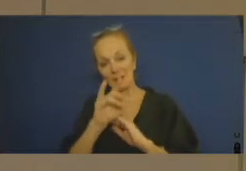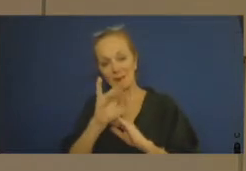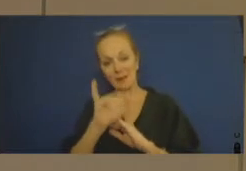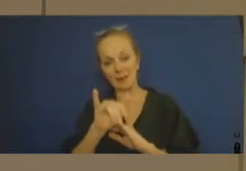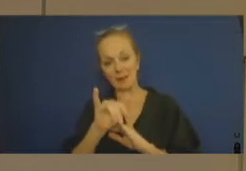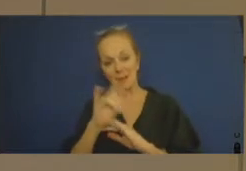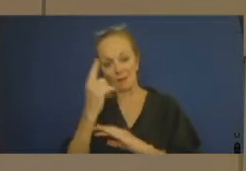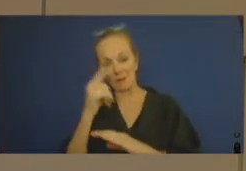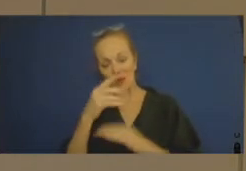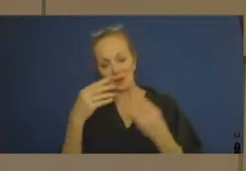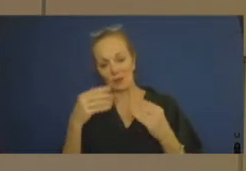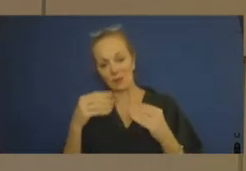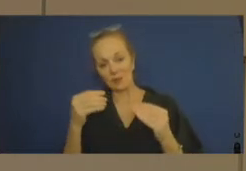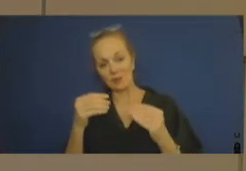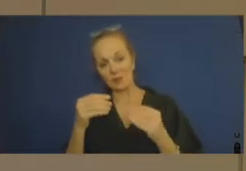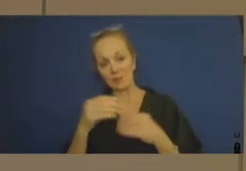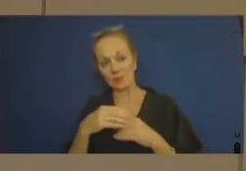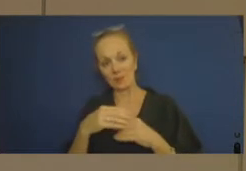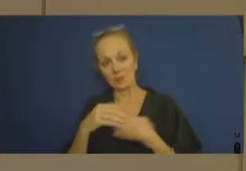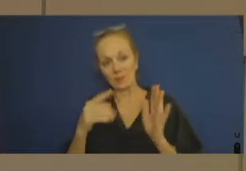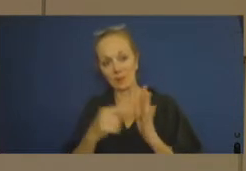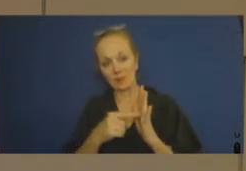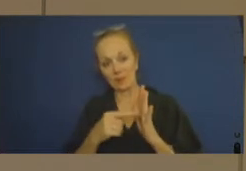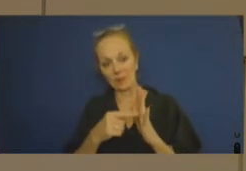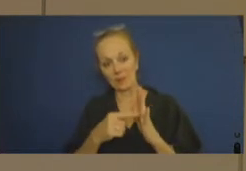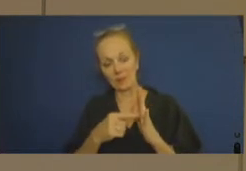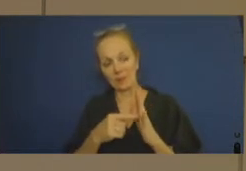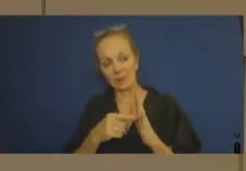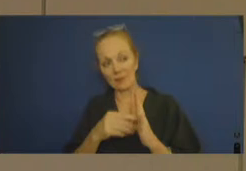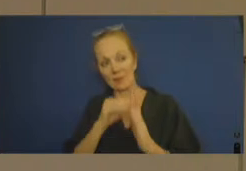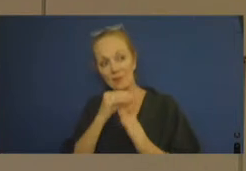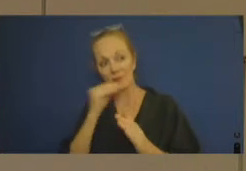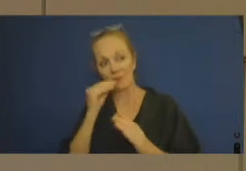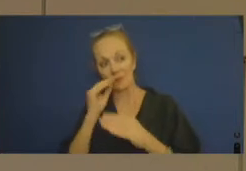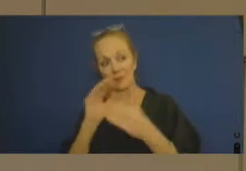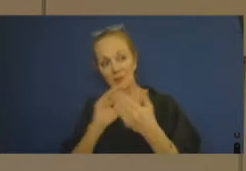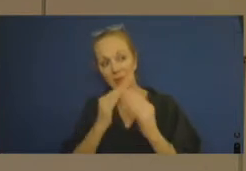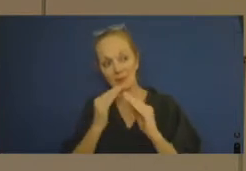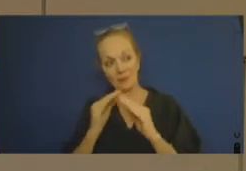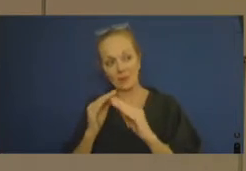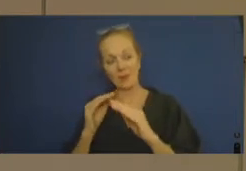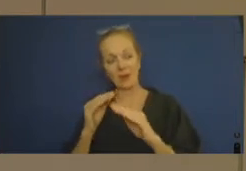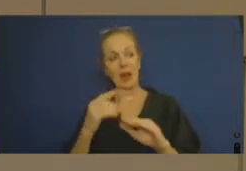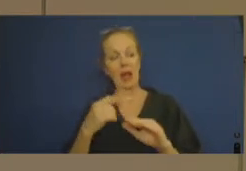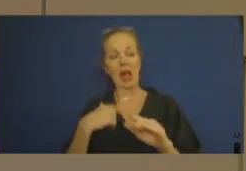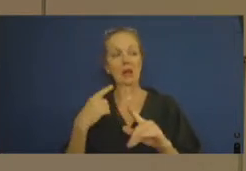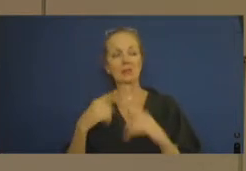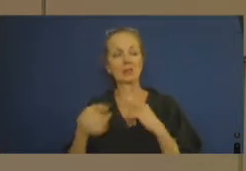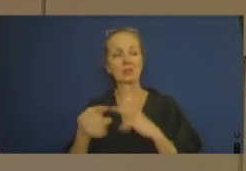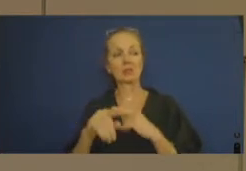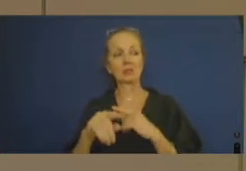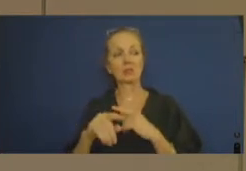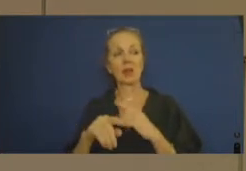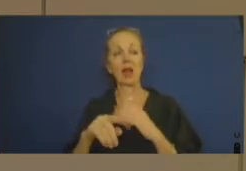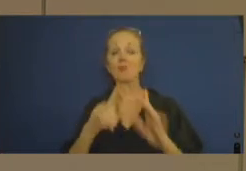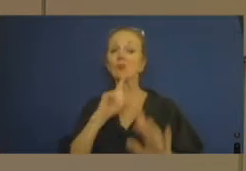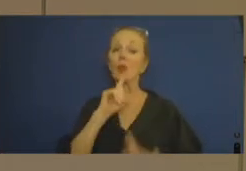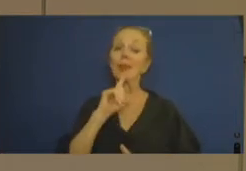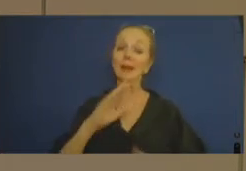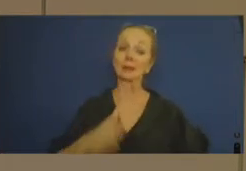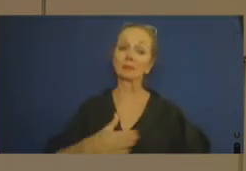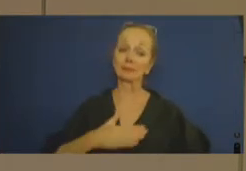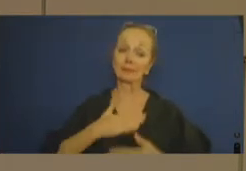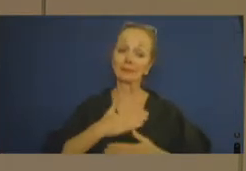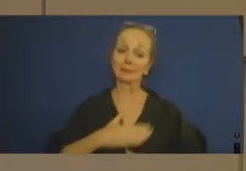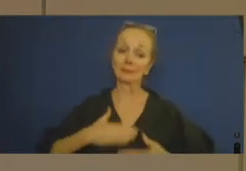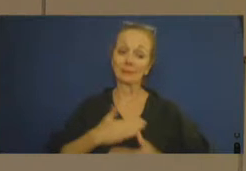sale affordable home community. So I couldn't be more pleased with the progress